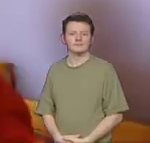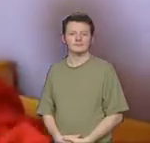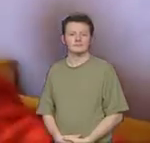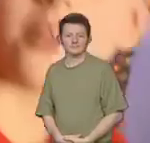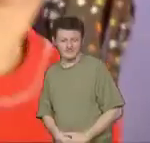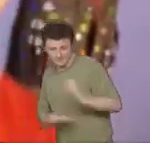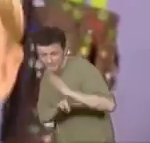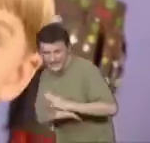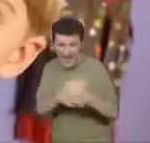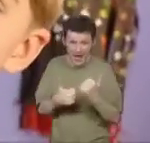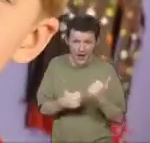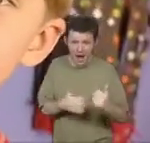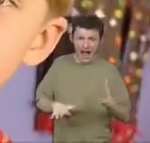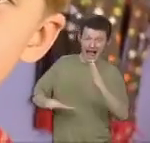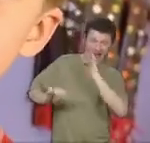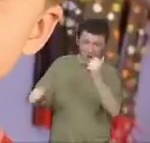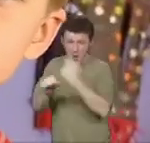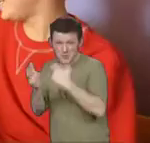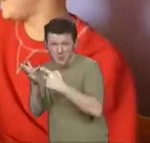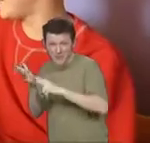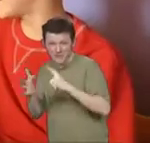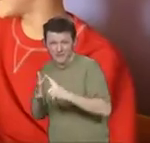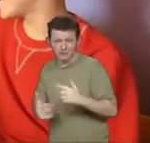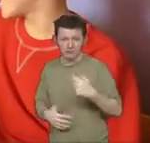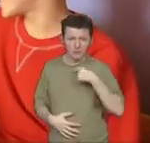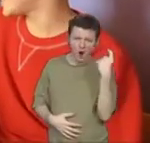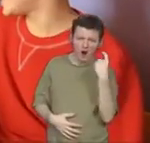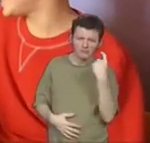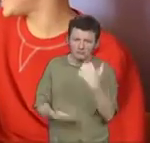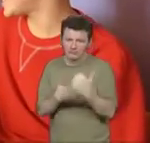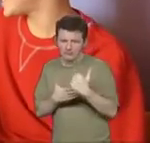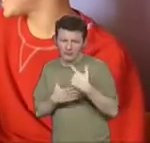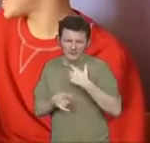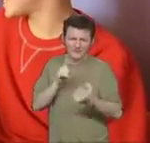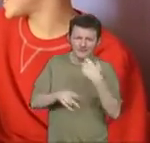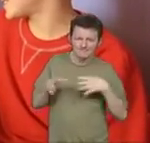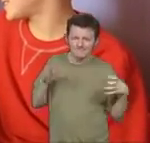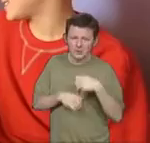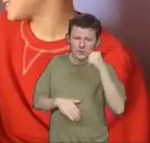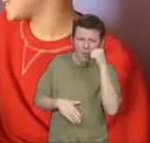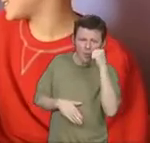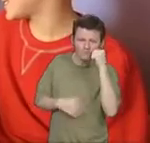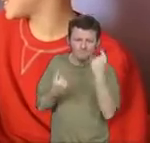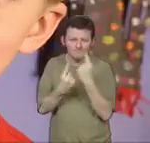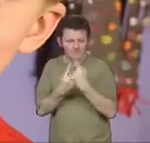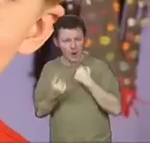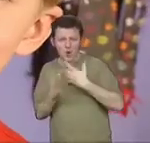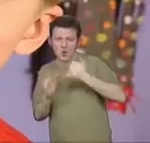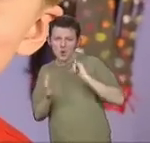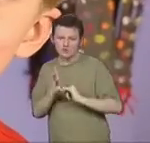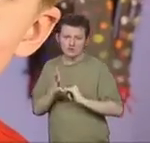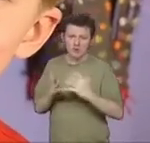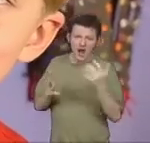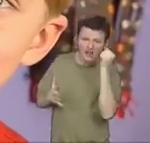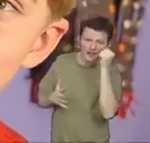Hoobledoop, Tiddly Peep. Hoobledoop, Groove. Now, I wonder if you can help. We're trying to find out how Tiddly Peeps find things out. And so far, we think that you do